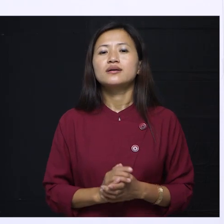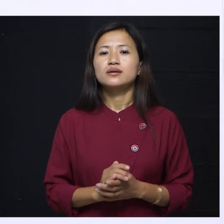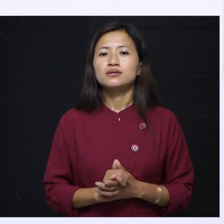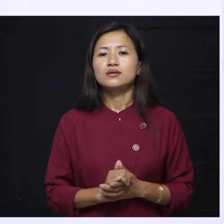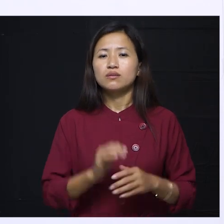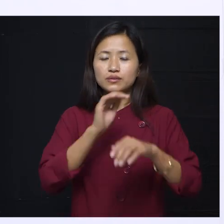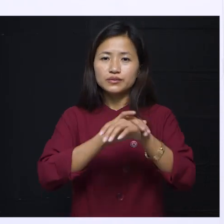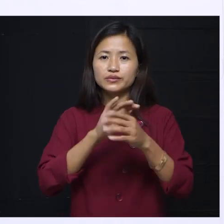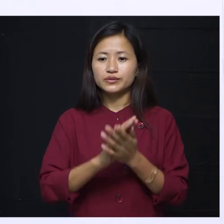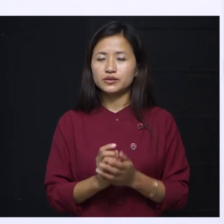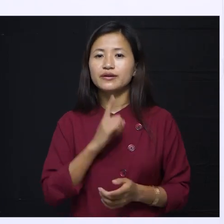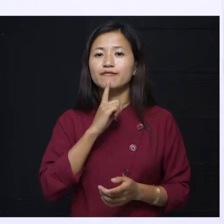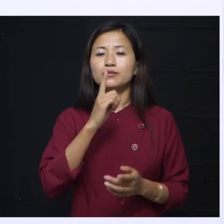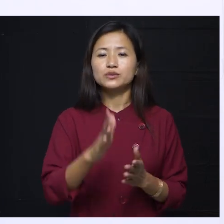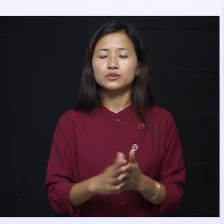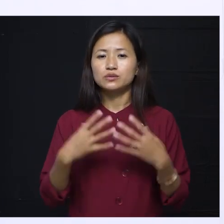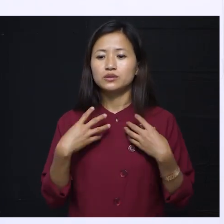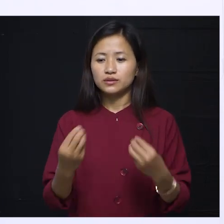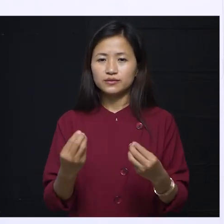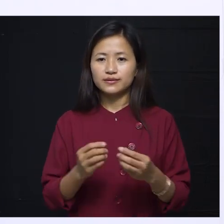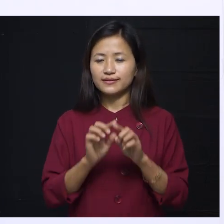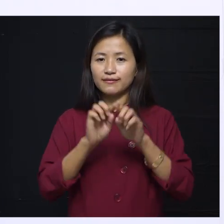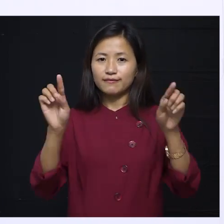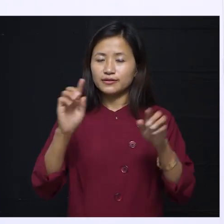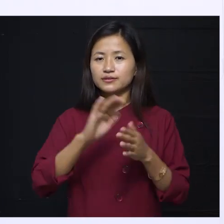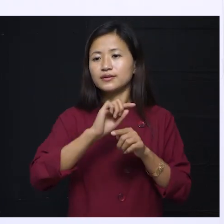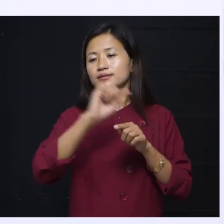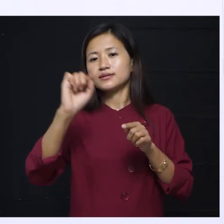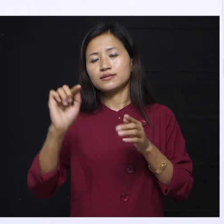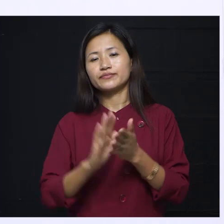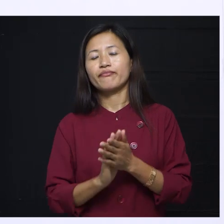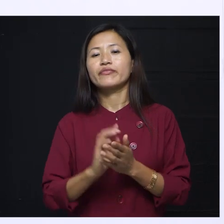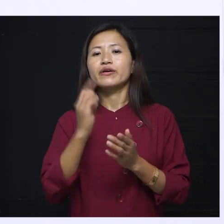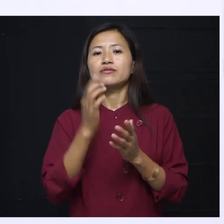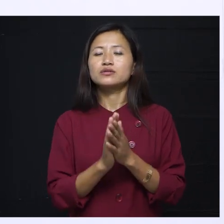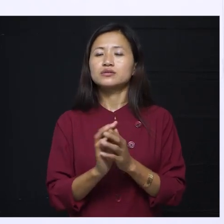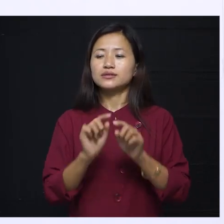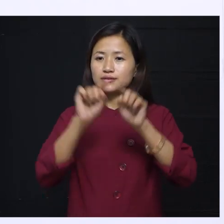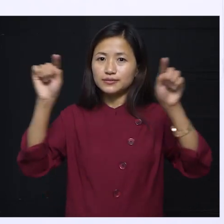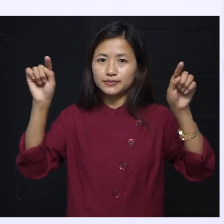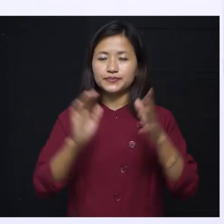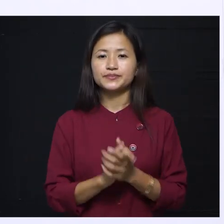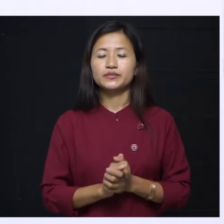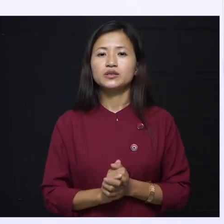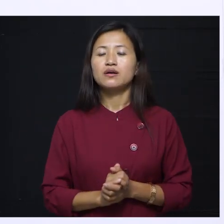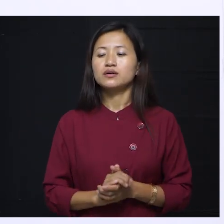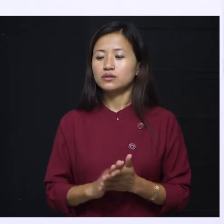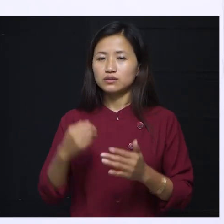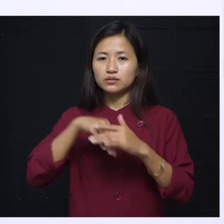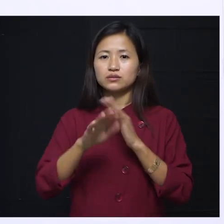on the information that you want to highlight first in your sentence, or for that matter, in the order